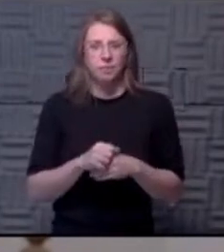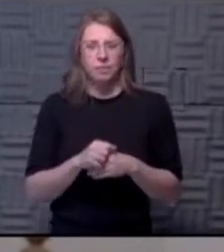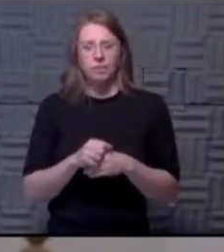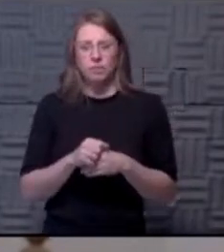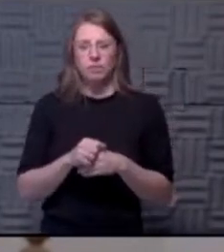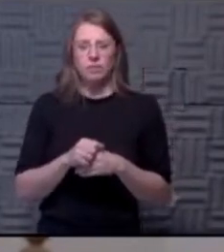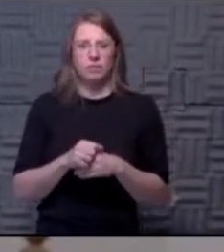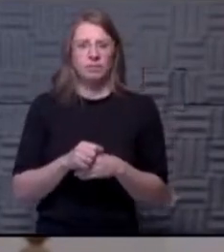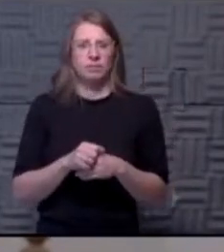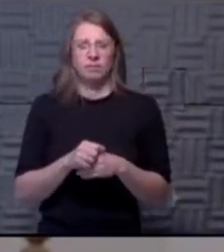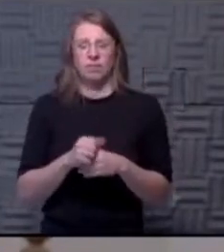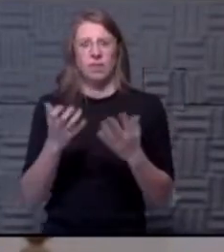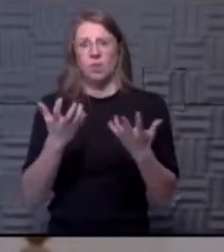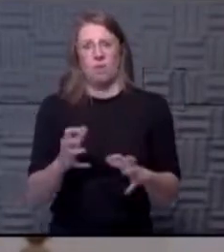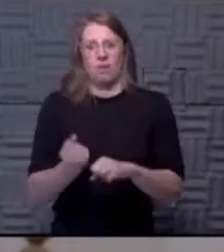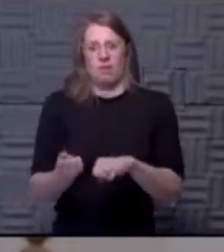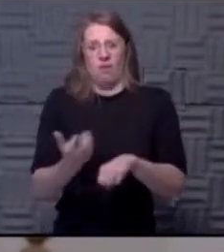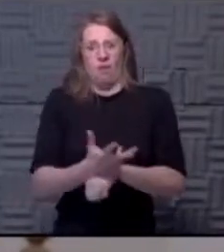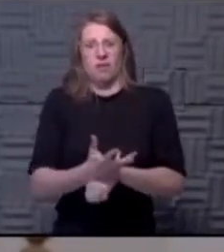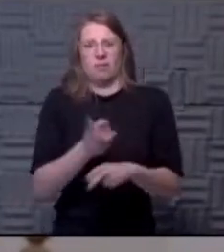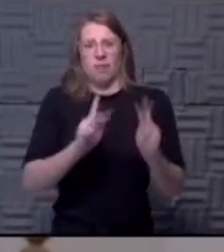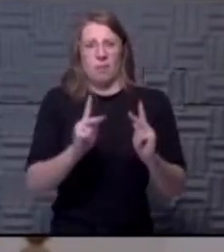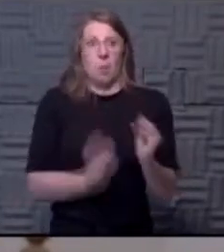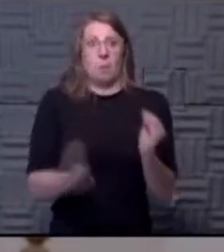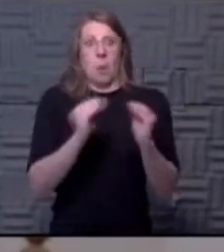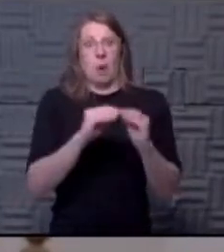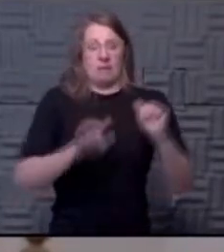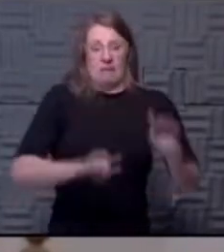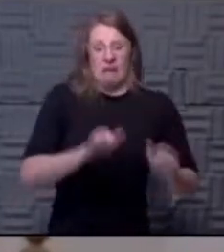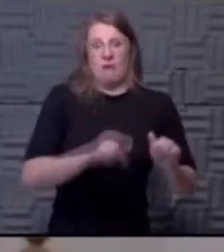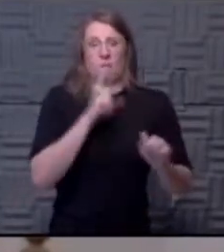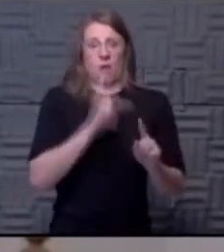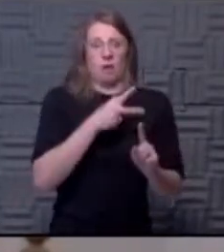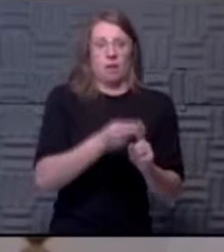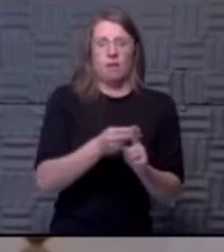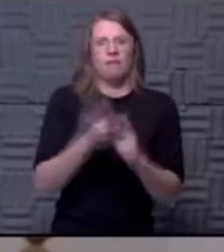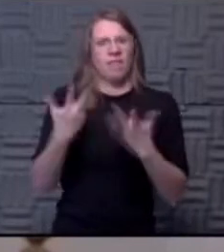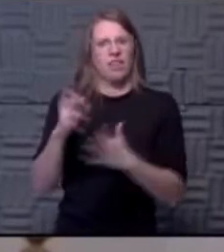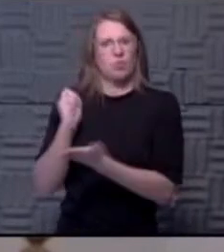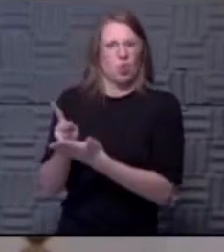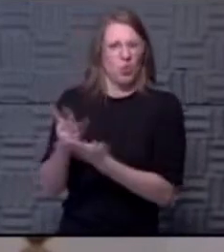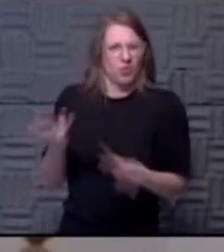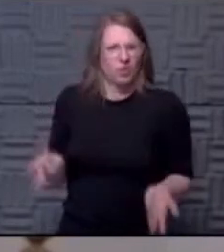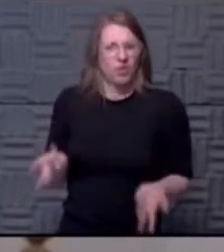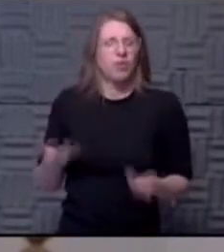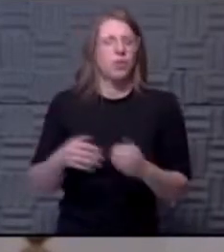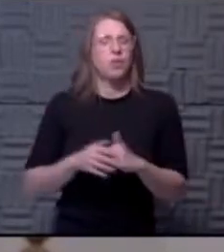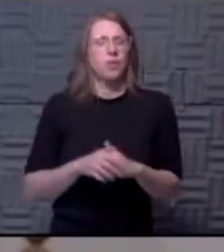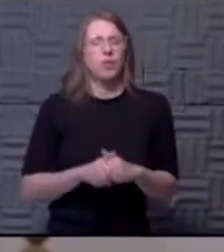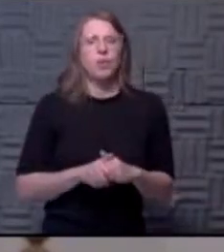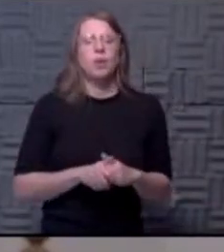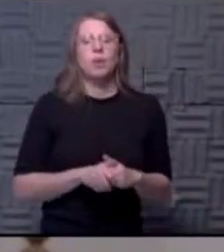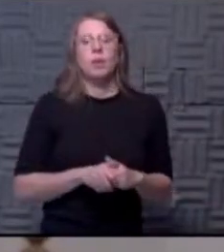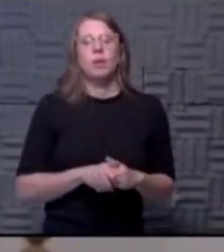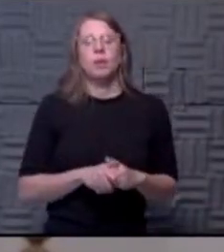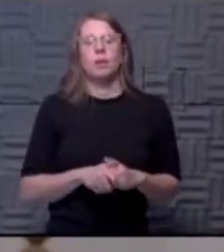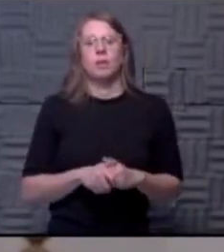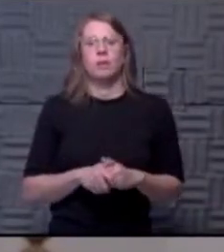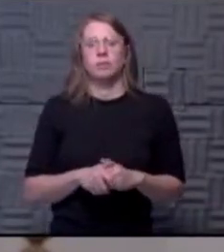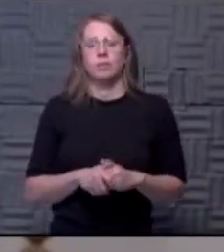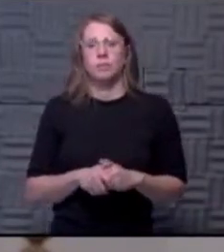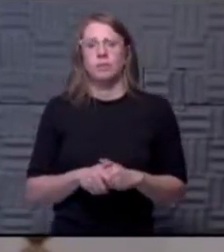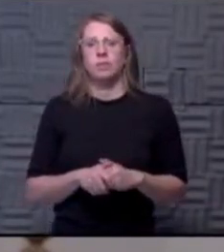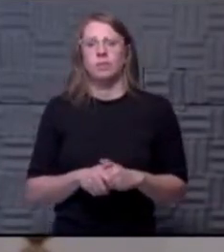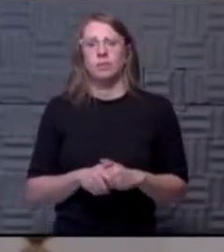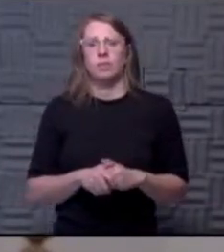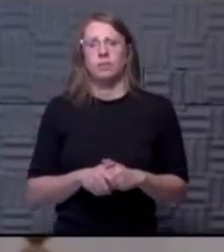people being reluctant to receive that vaccine once approved, or any vaccine for that matter. But it's just that